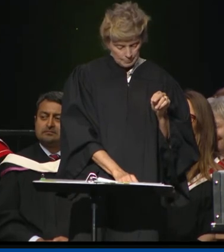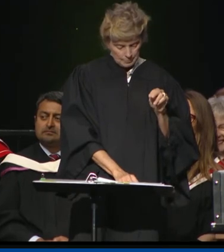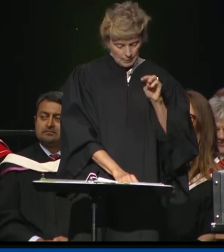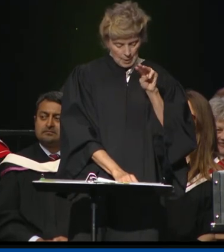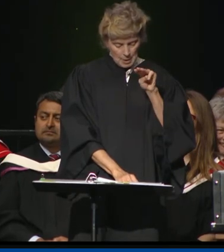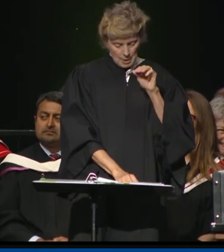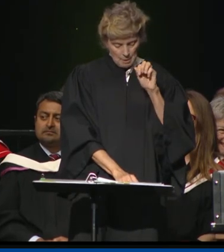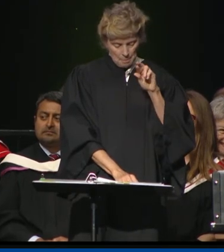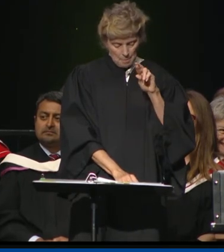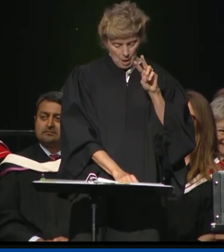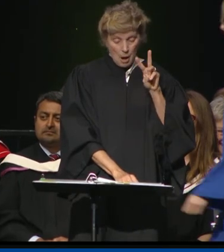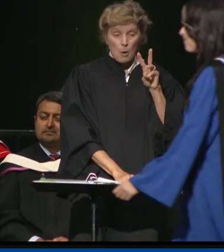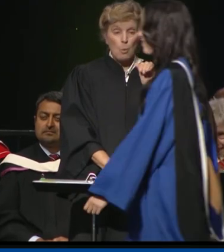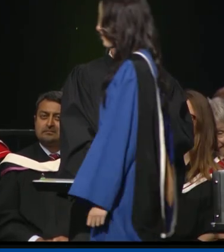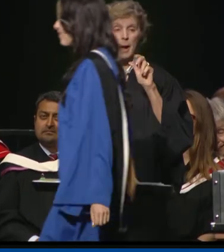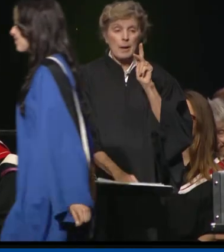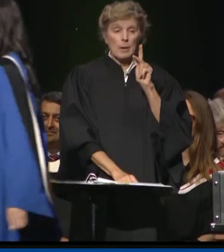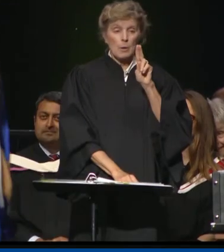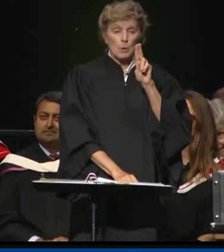Marwa Kubti.